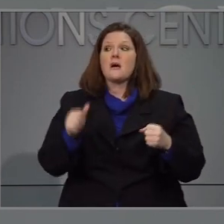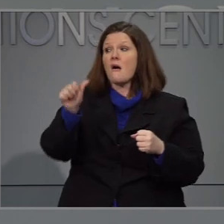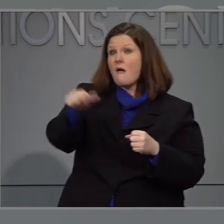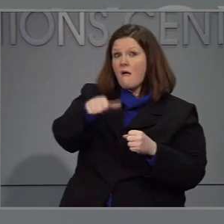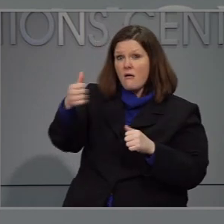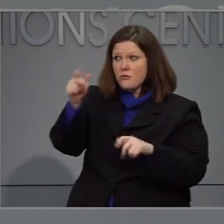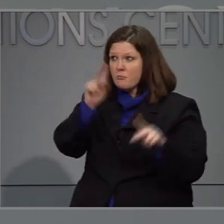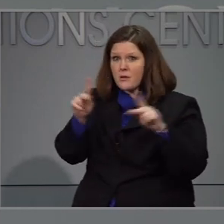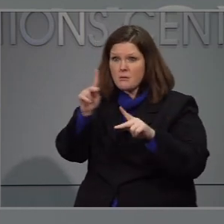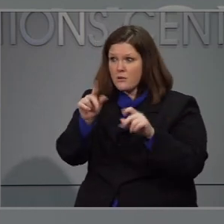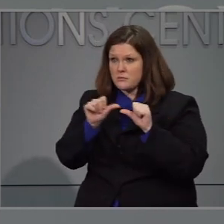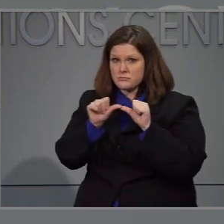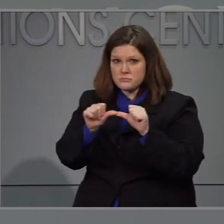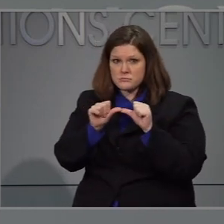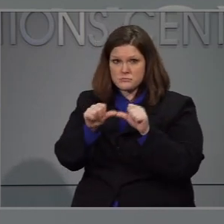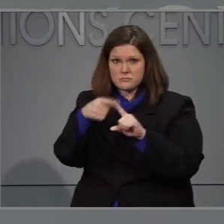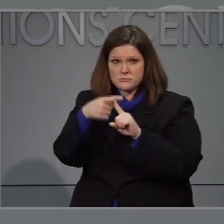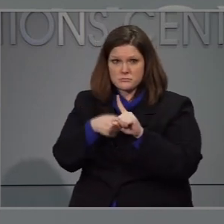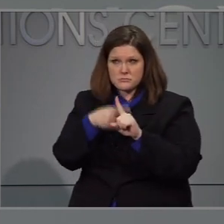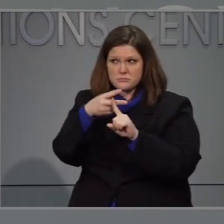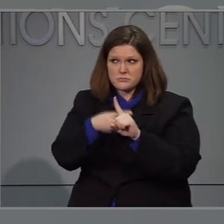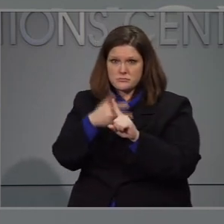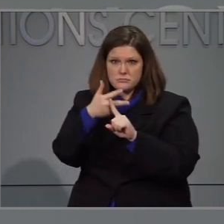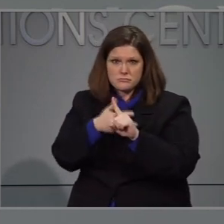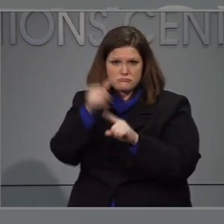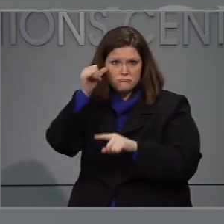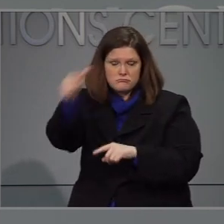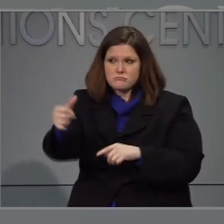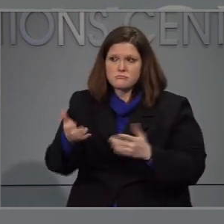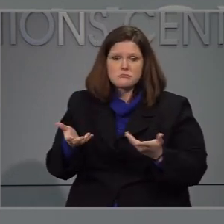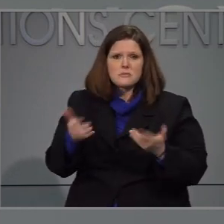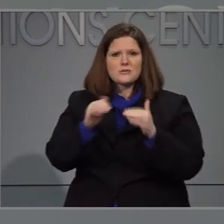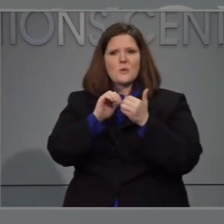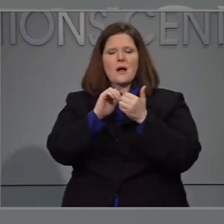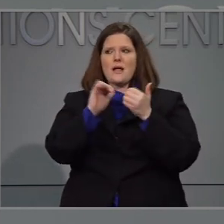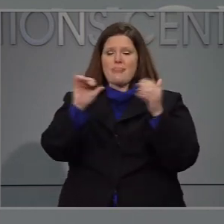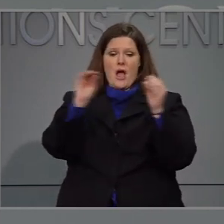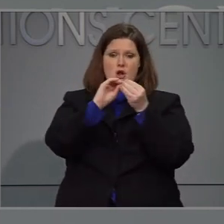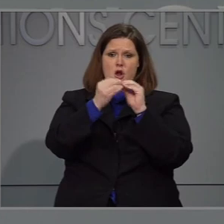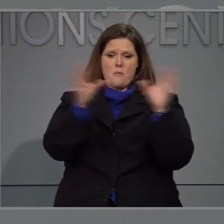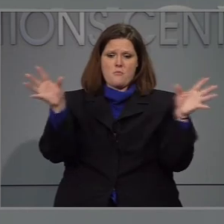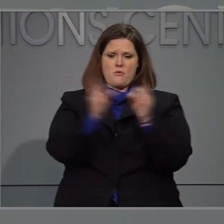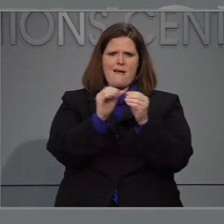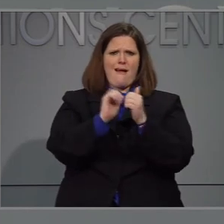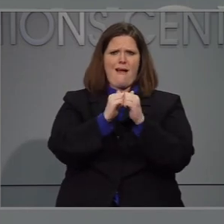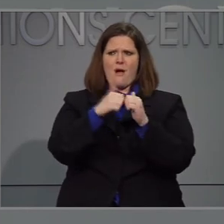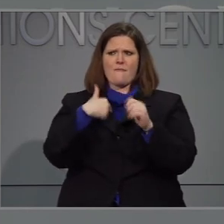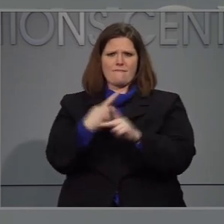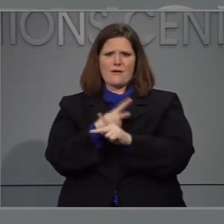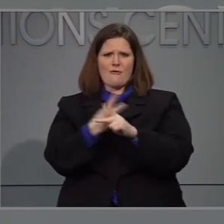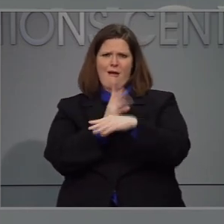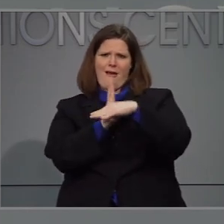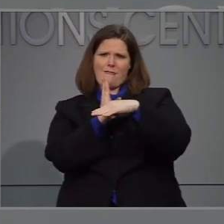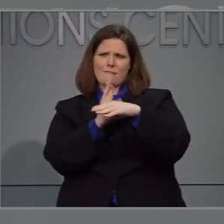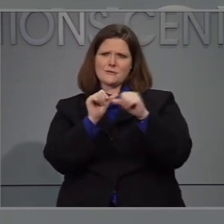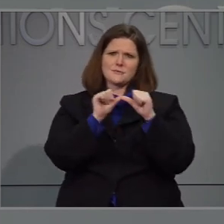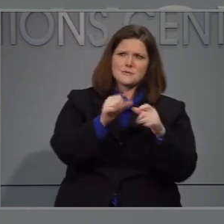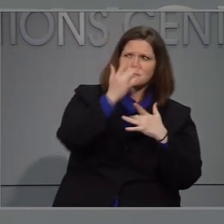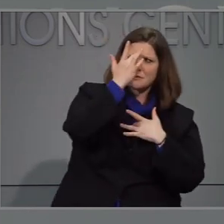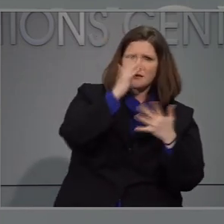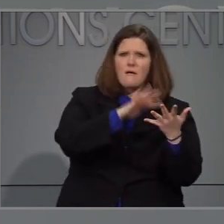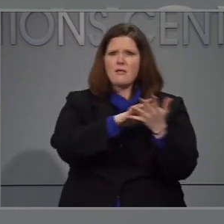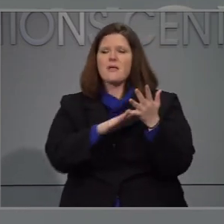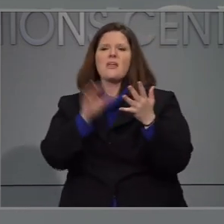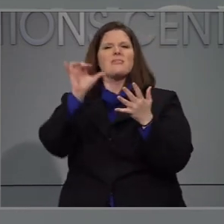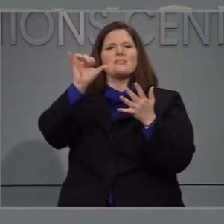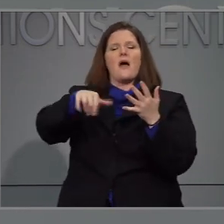And so how do you define exactly when the majority of folks are recovering? So that's the math and the work with our data scientists that we're going through right